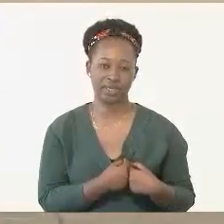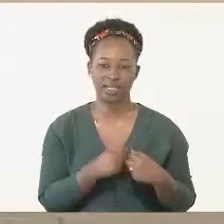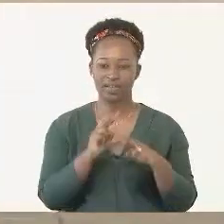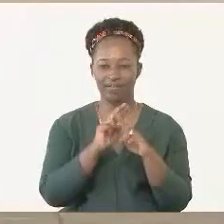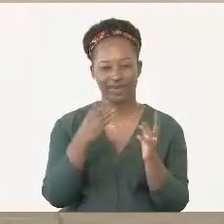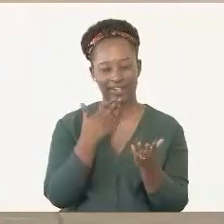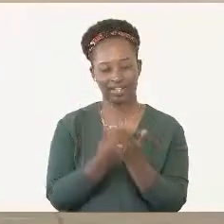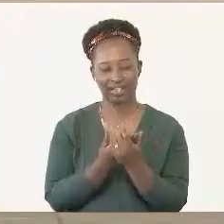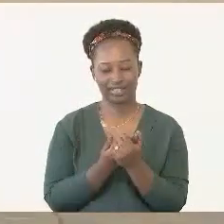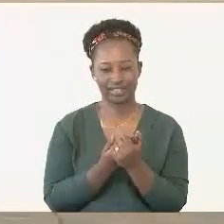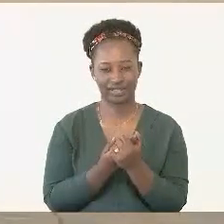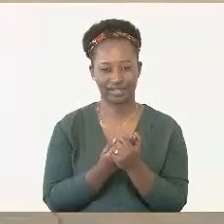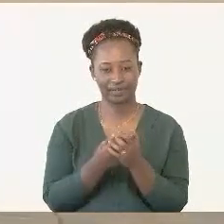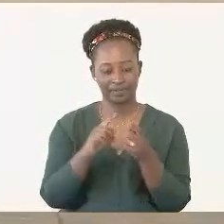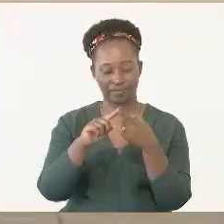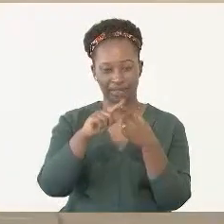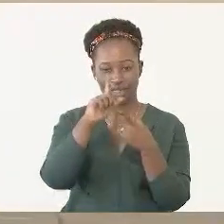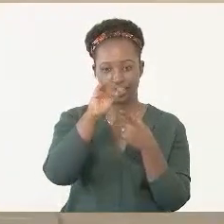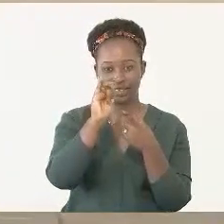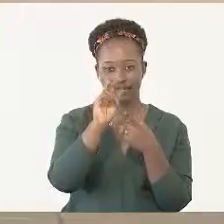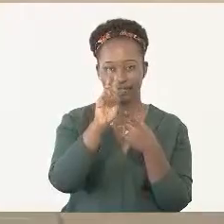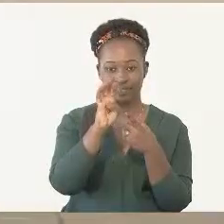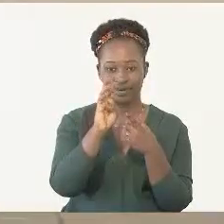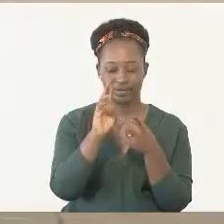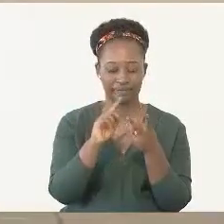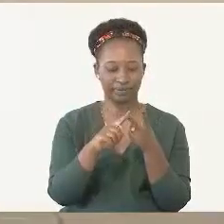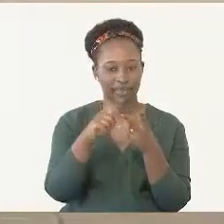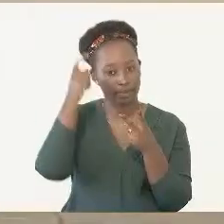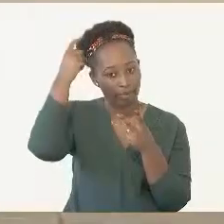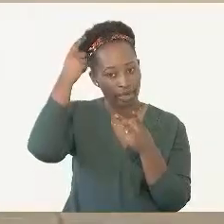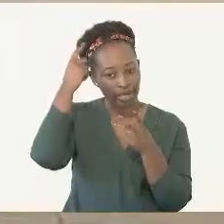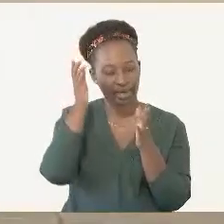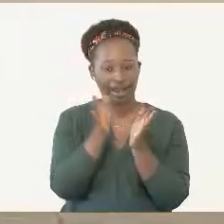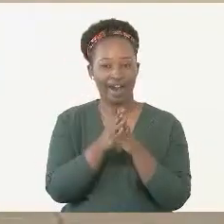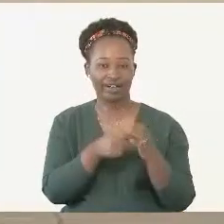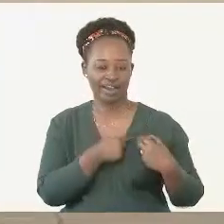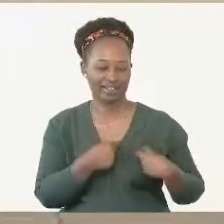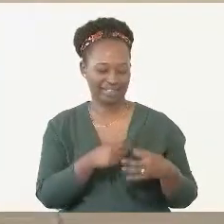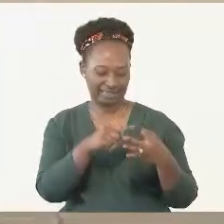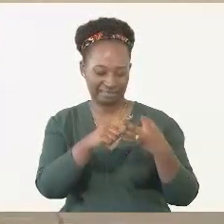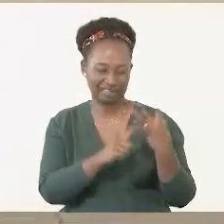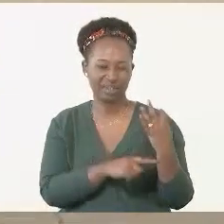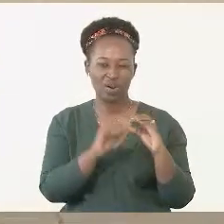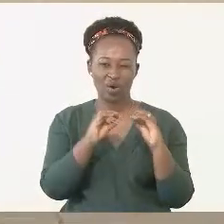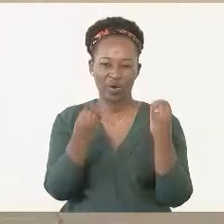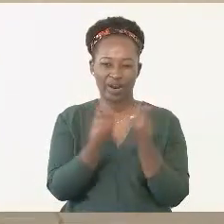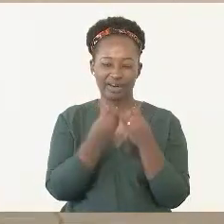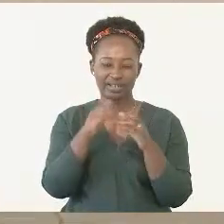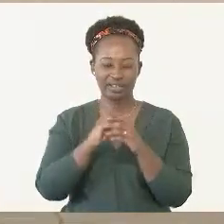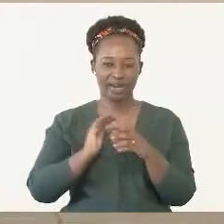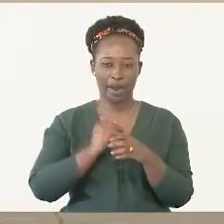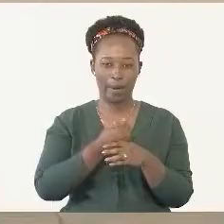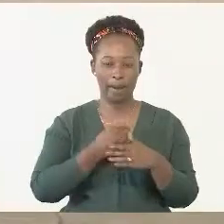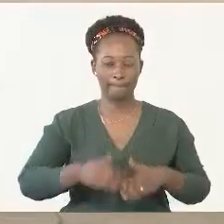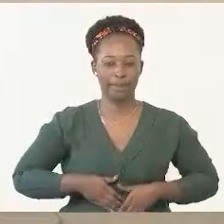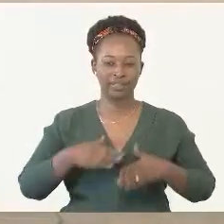very nice. The liver, the brain, and the heart are 3 organs in our body which consume